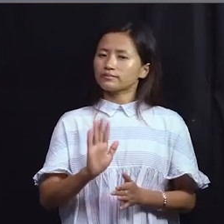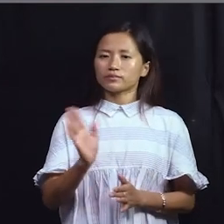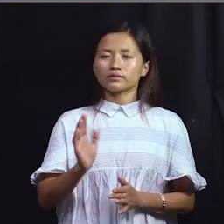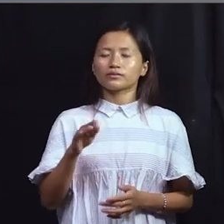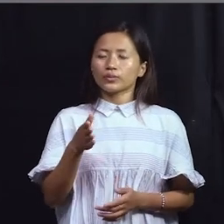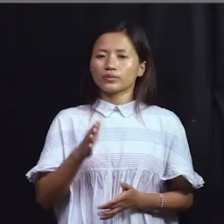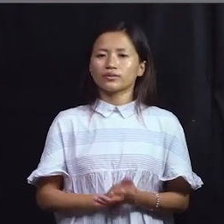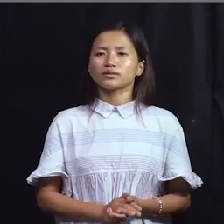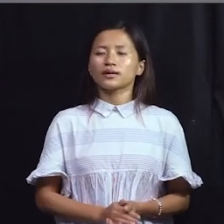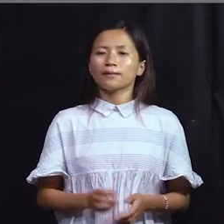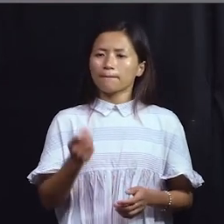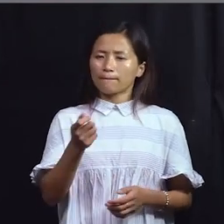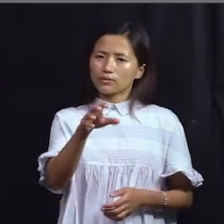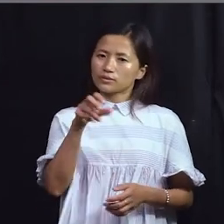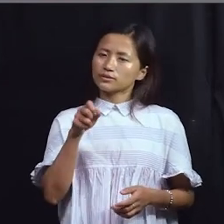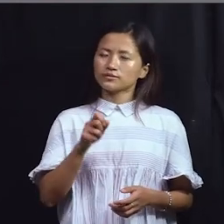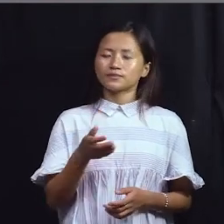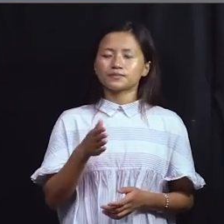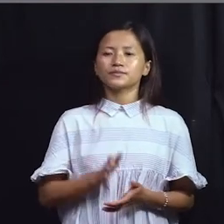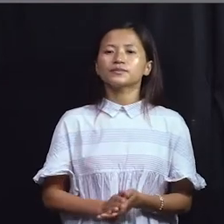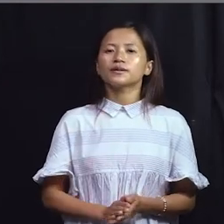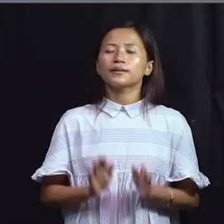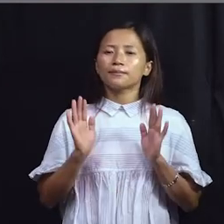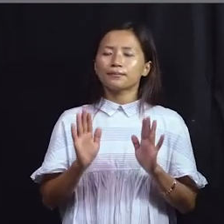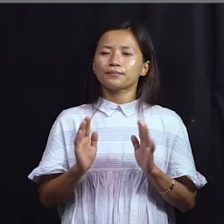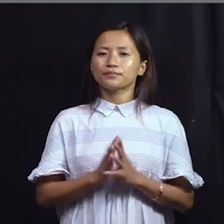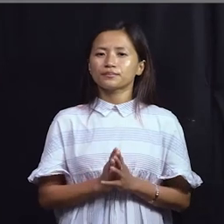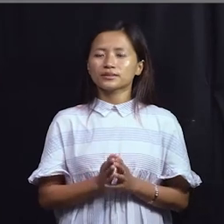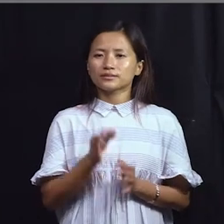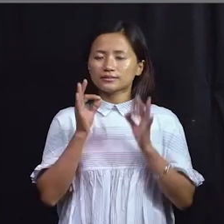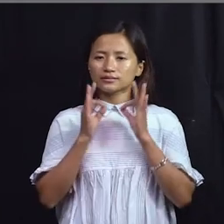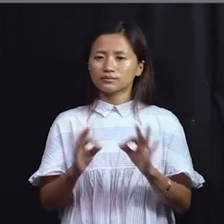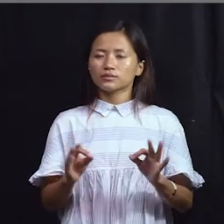the money yet. So even here also, budget receipts, it simply means